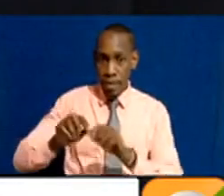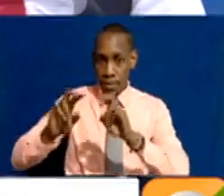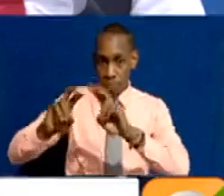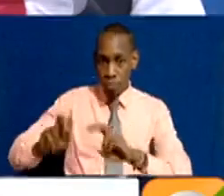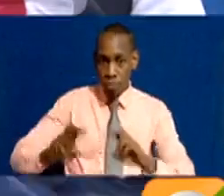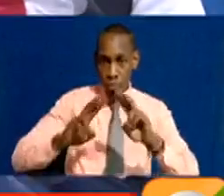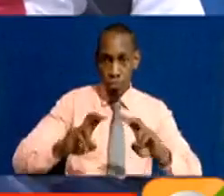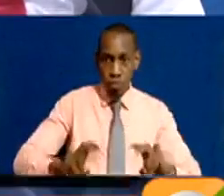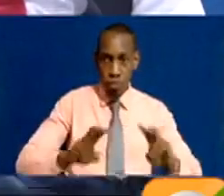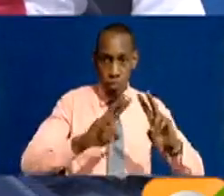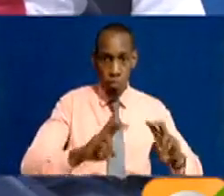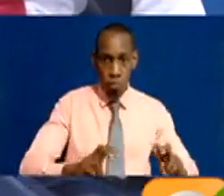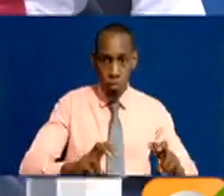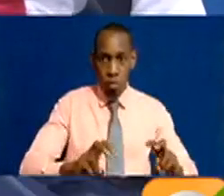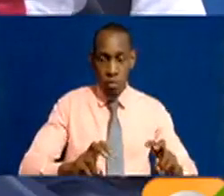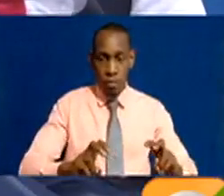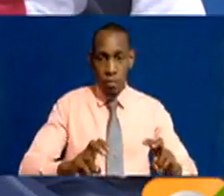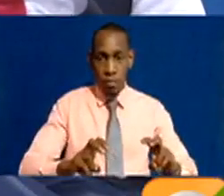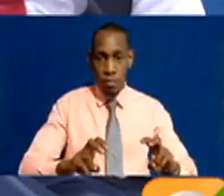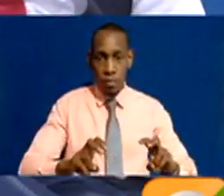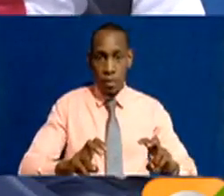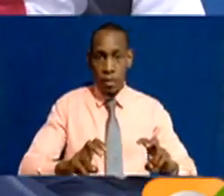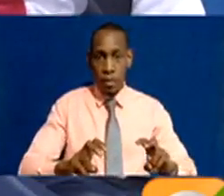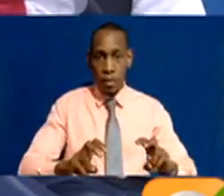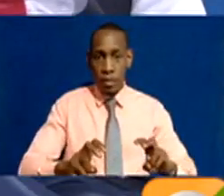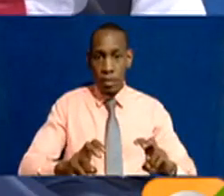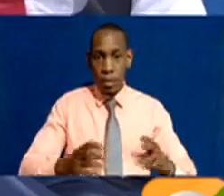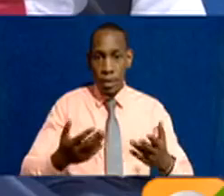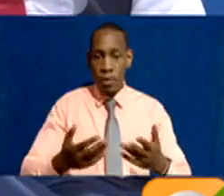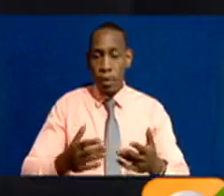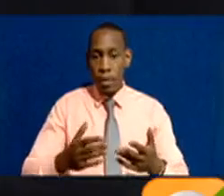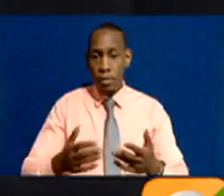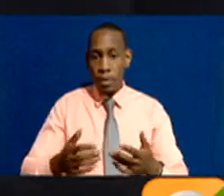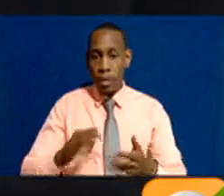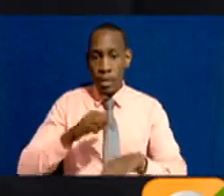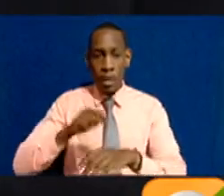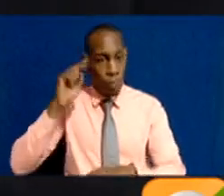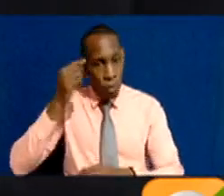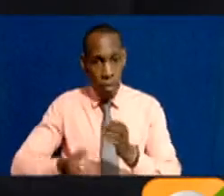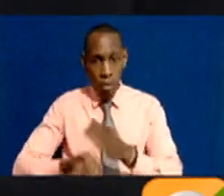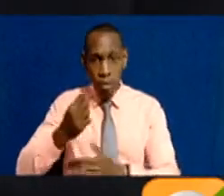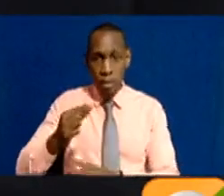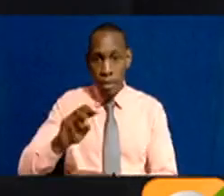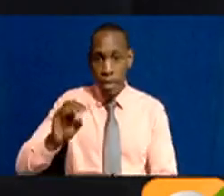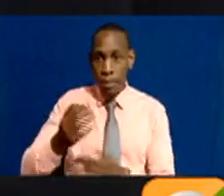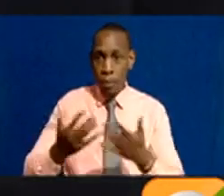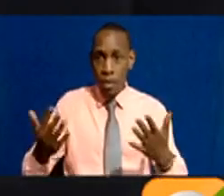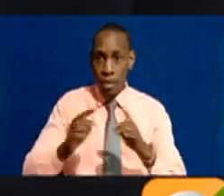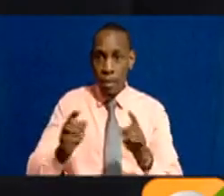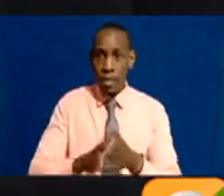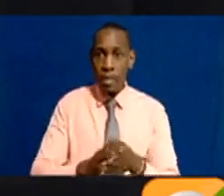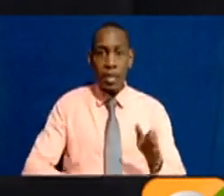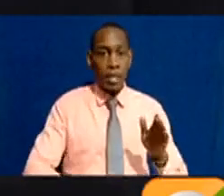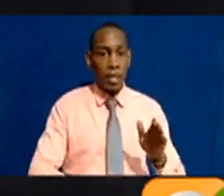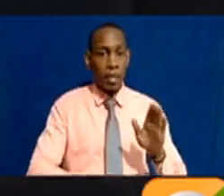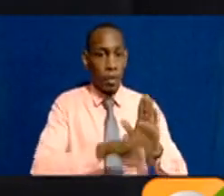checking those that are of areas where it has been suspected to be producing GM products. But that was a requirement